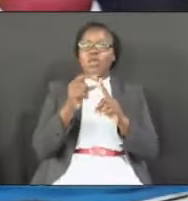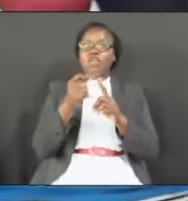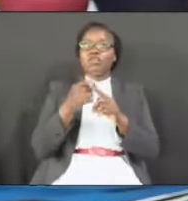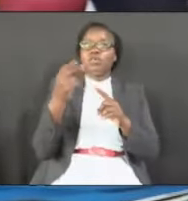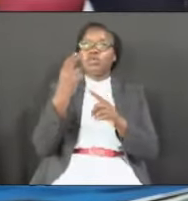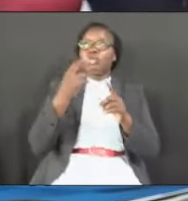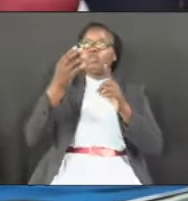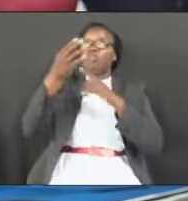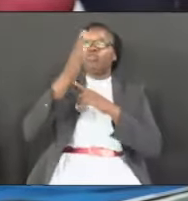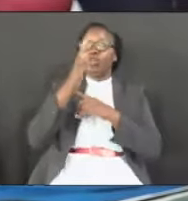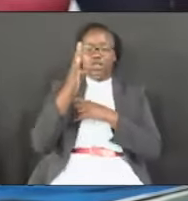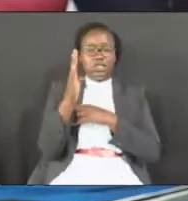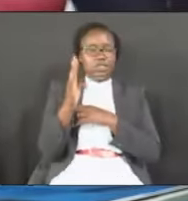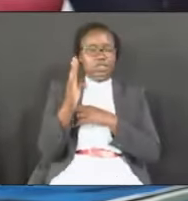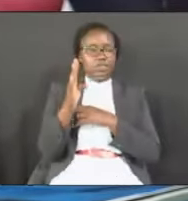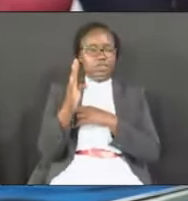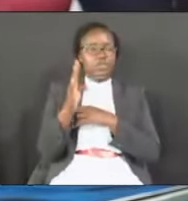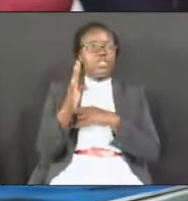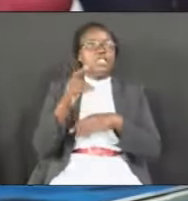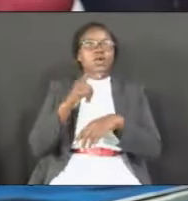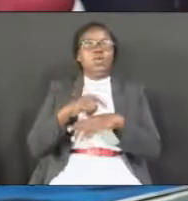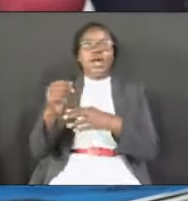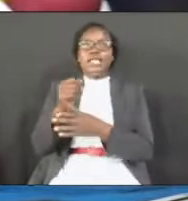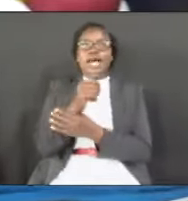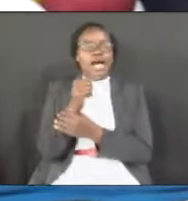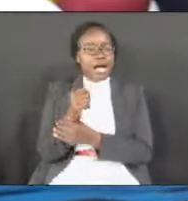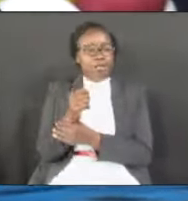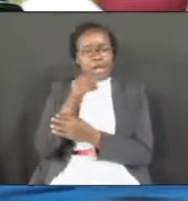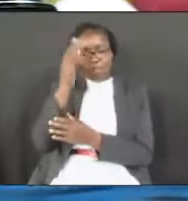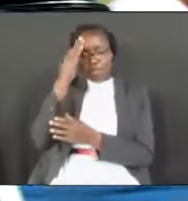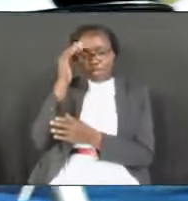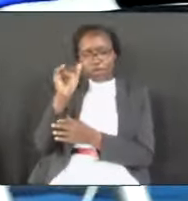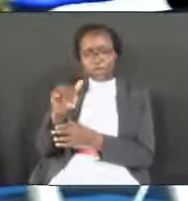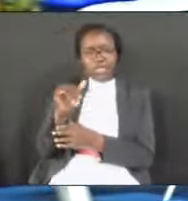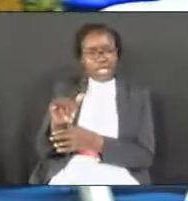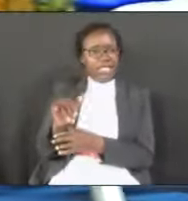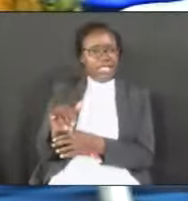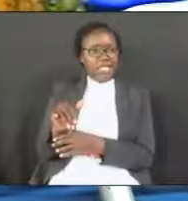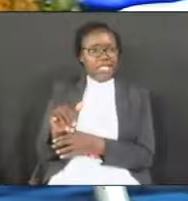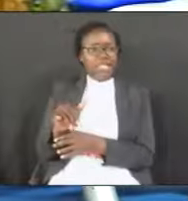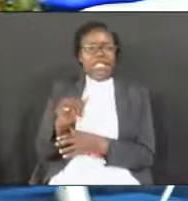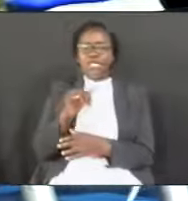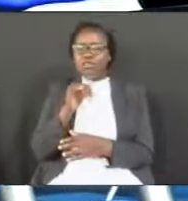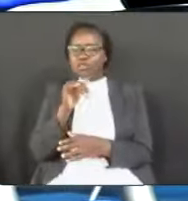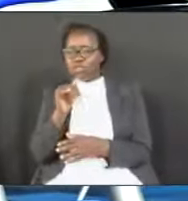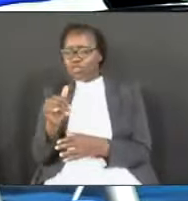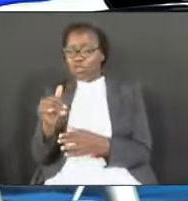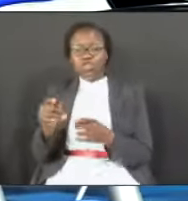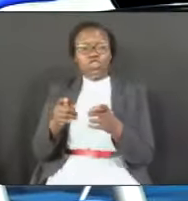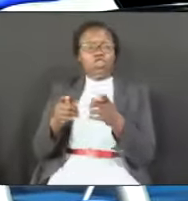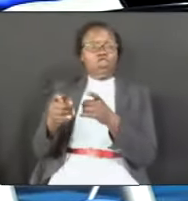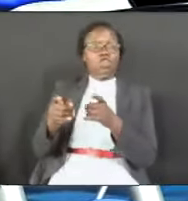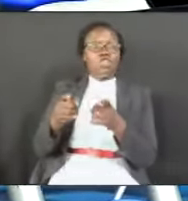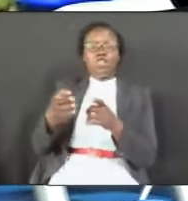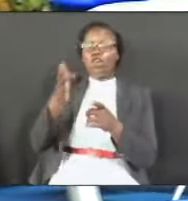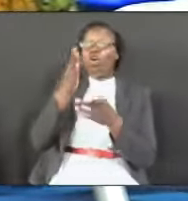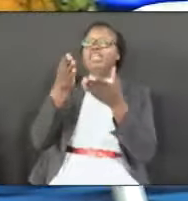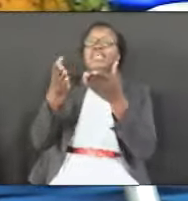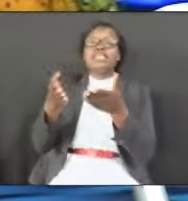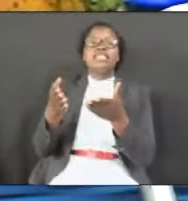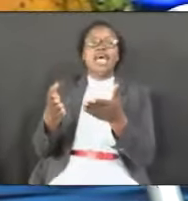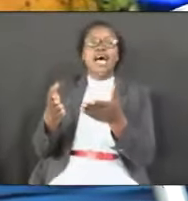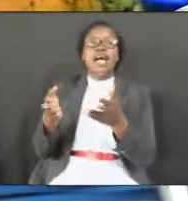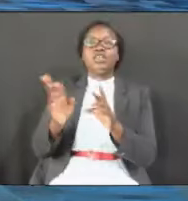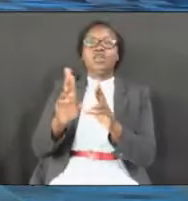from the mouth of God. Can you say amen? And when Abraham discovered he was not the one driving it, God was in the picture and God had his own